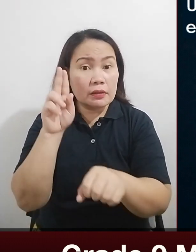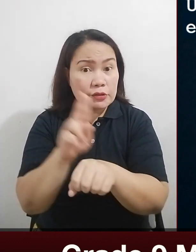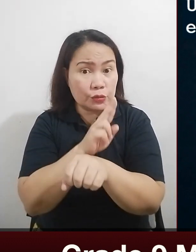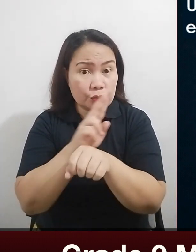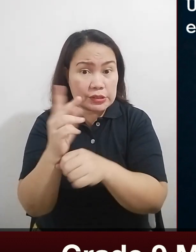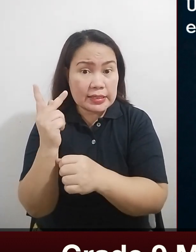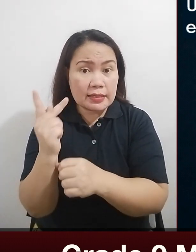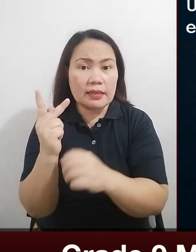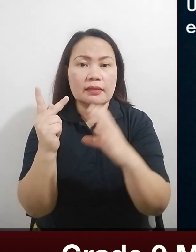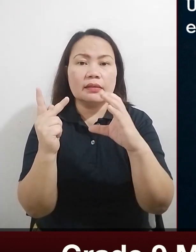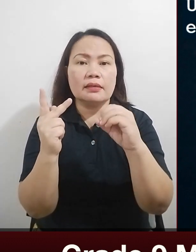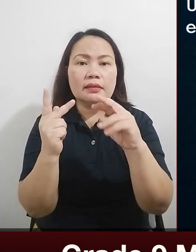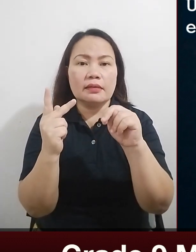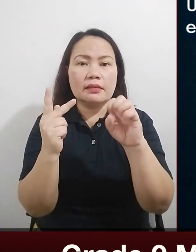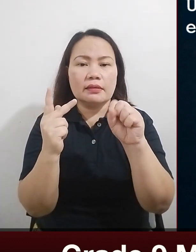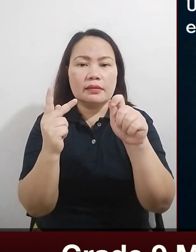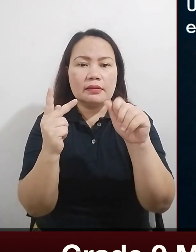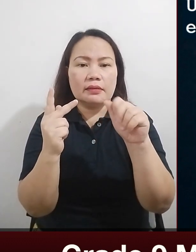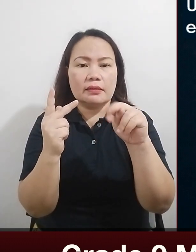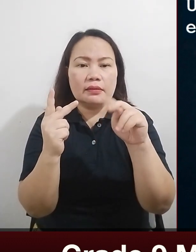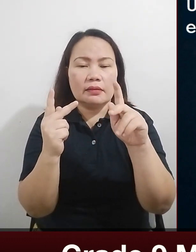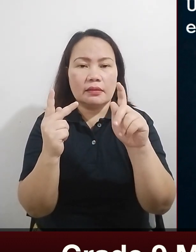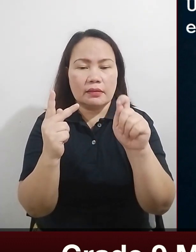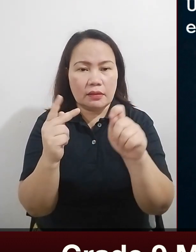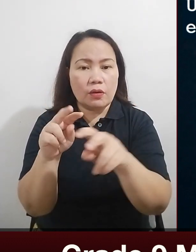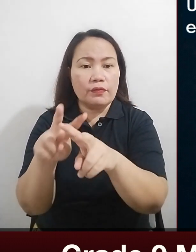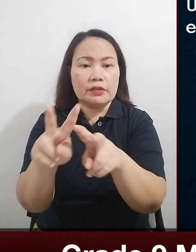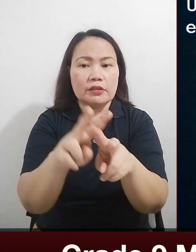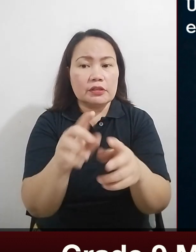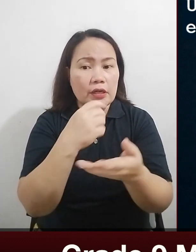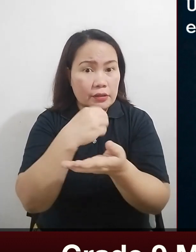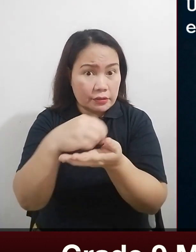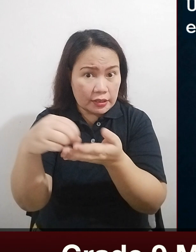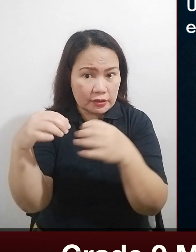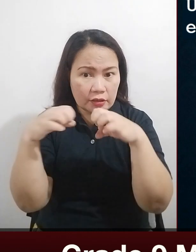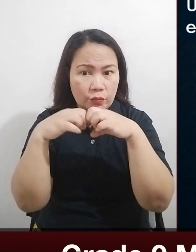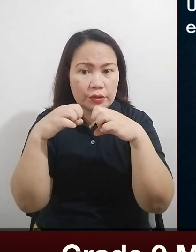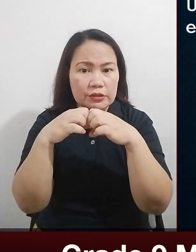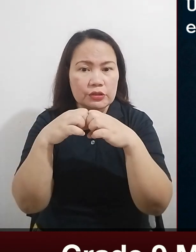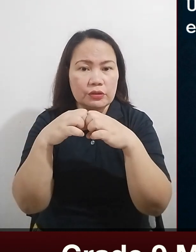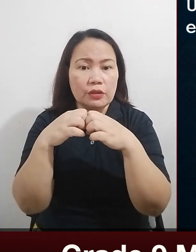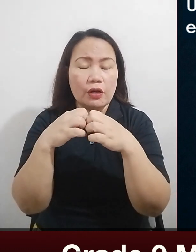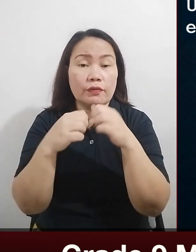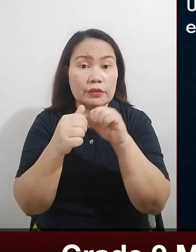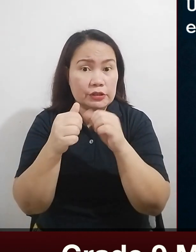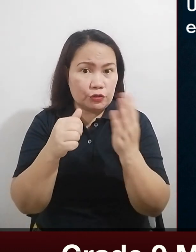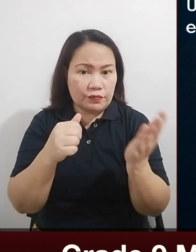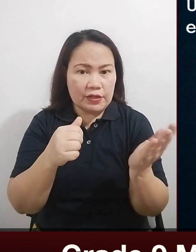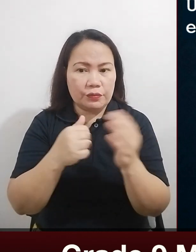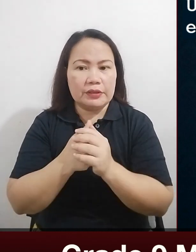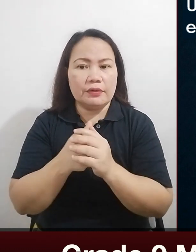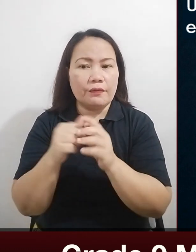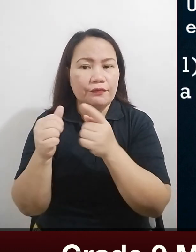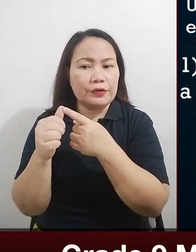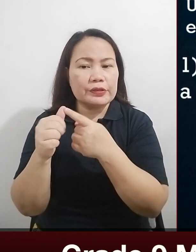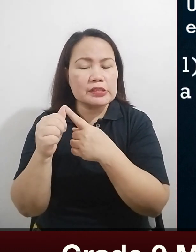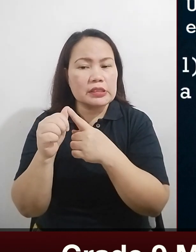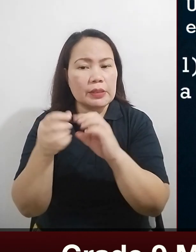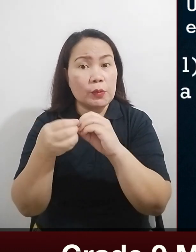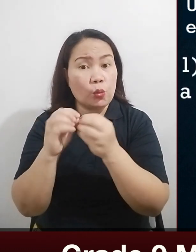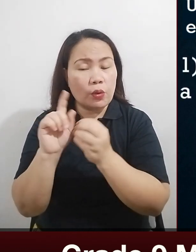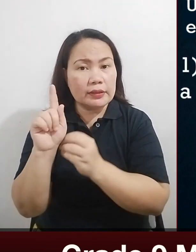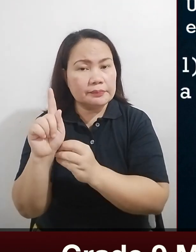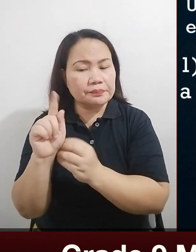Using k as the constant of variation, write the equation of variation for each of the following.